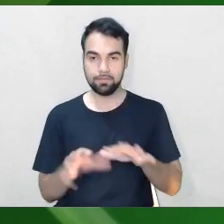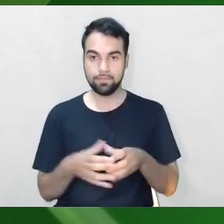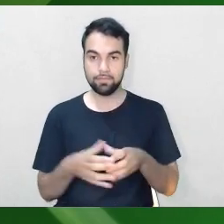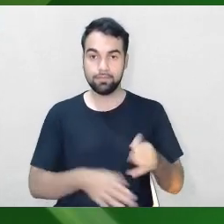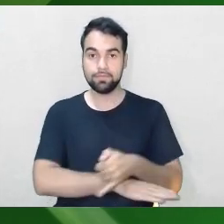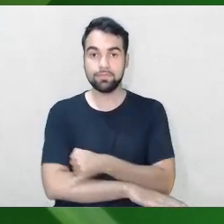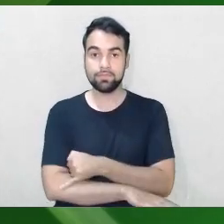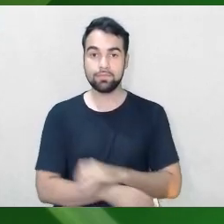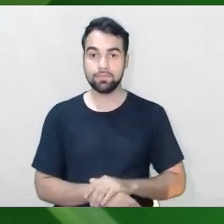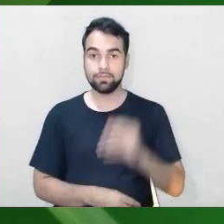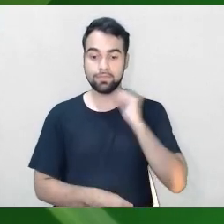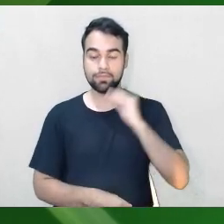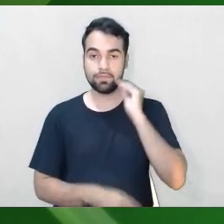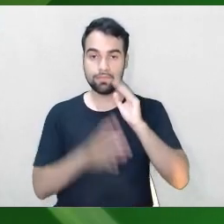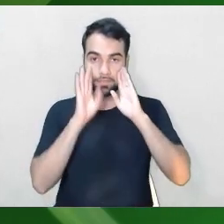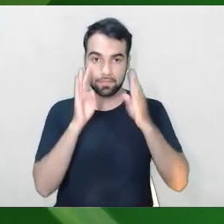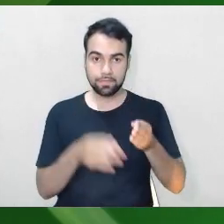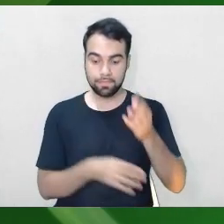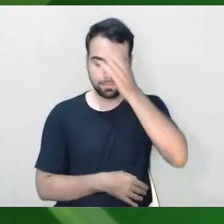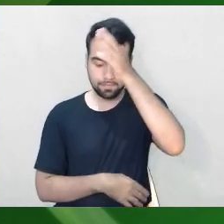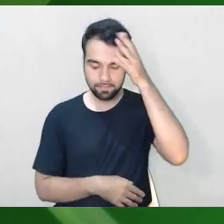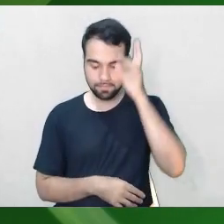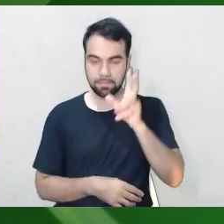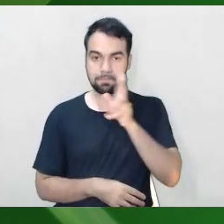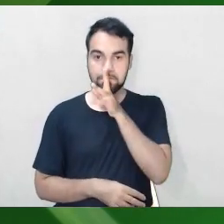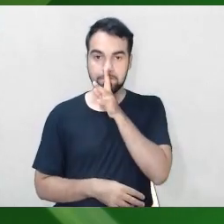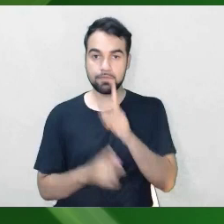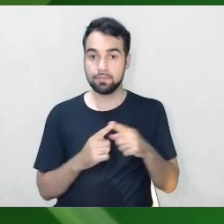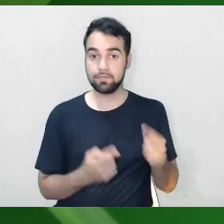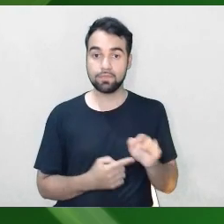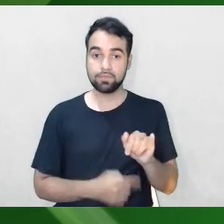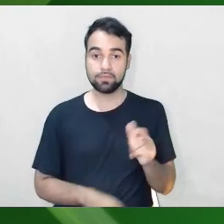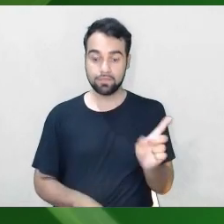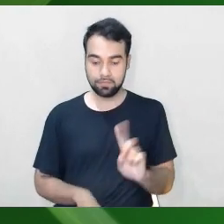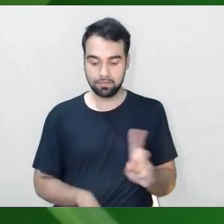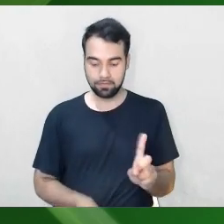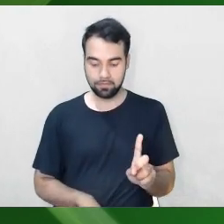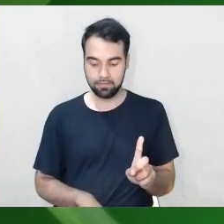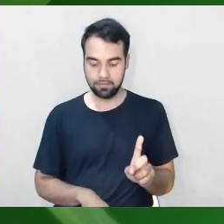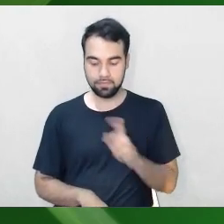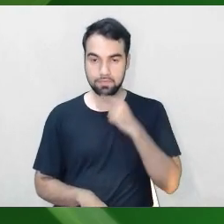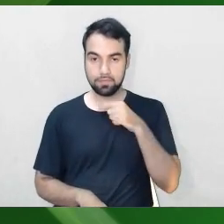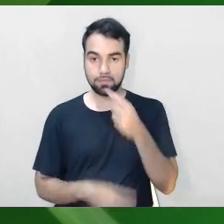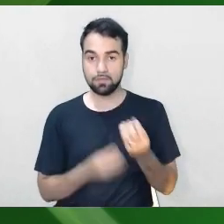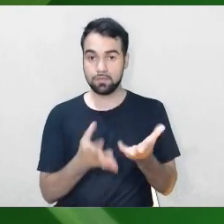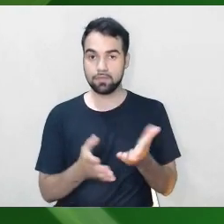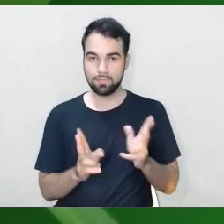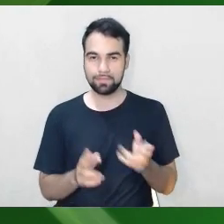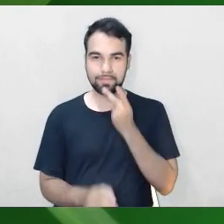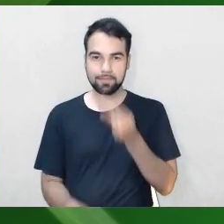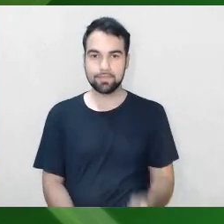see the staff focusing on customer experience, but in the end, otherwise we cannot deliver